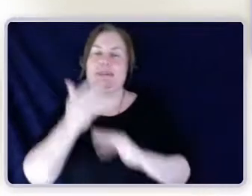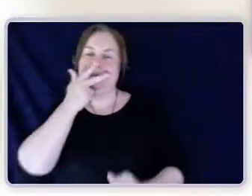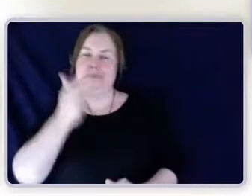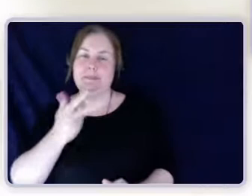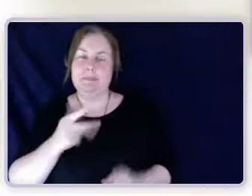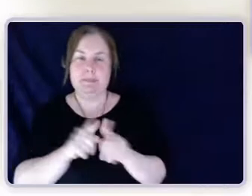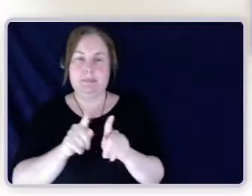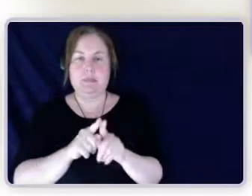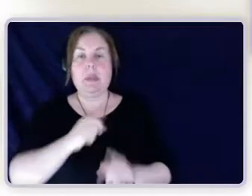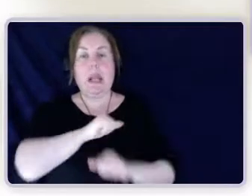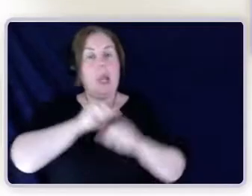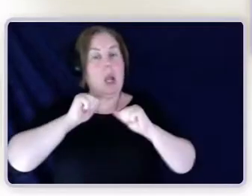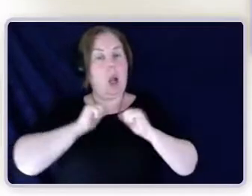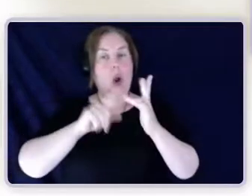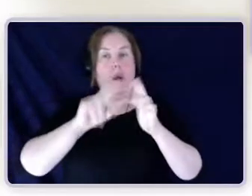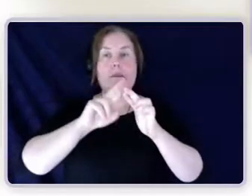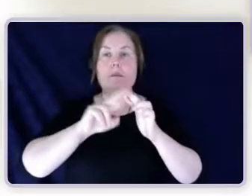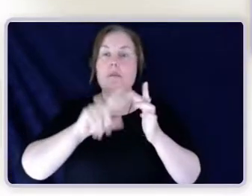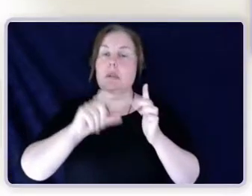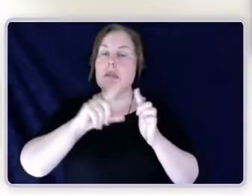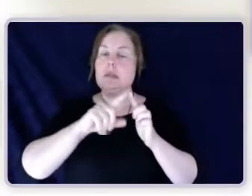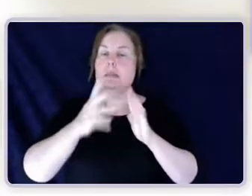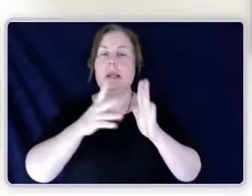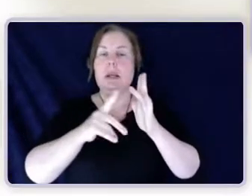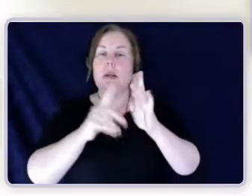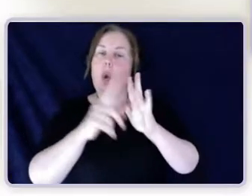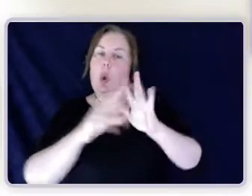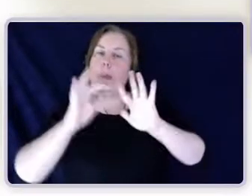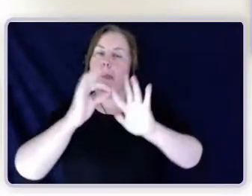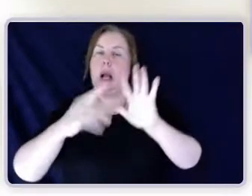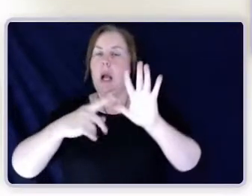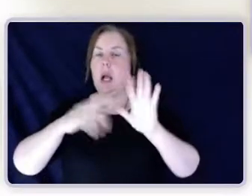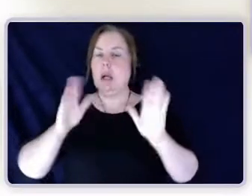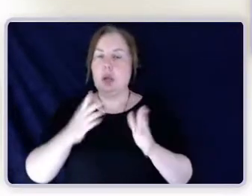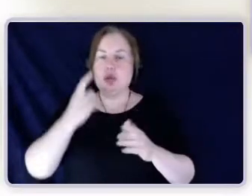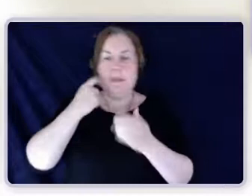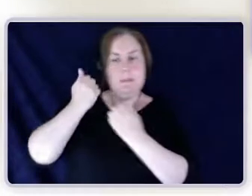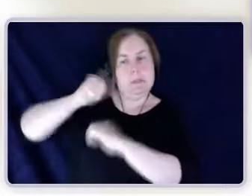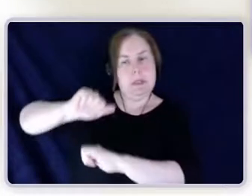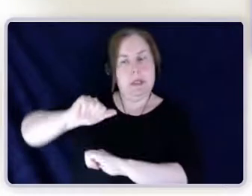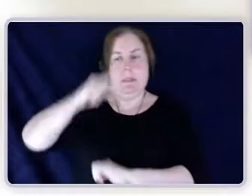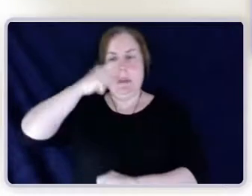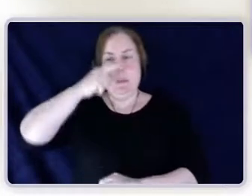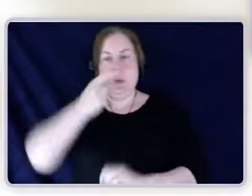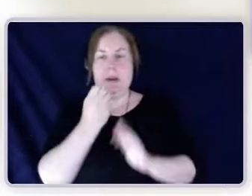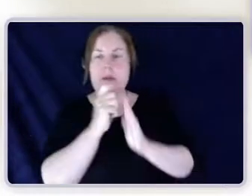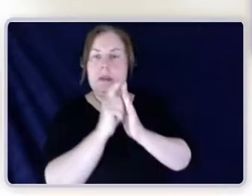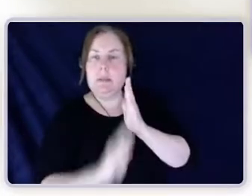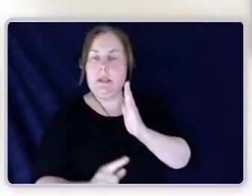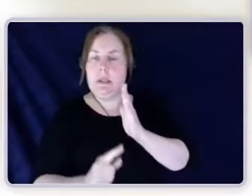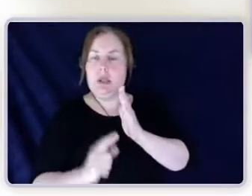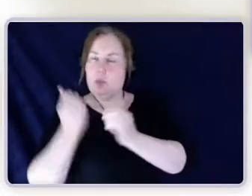office is to protect people with a disability from abuse, neglect, and exploitation.